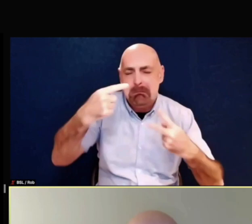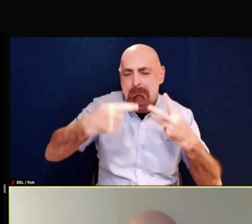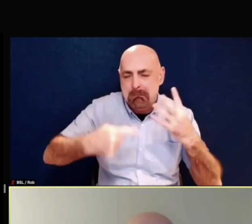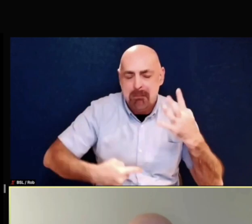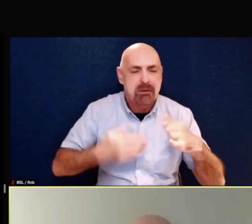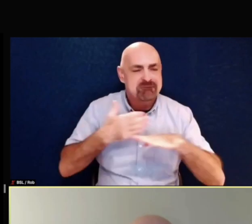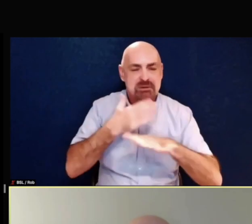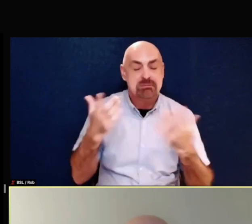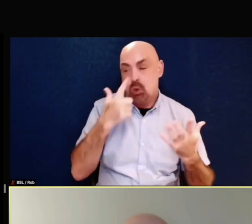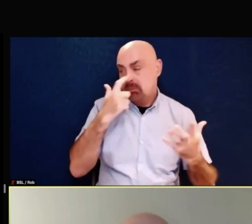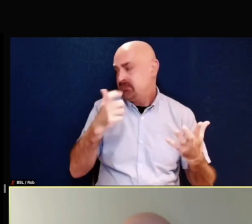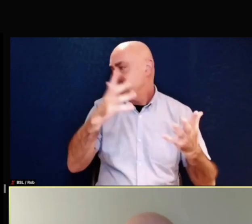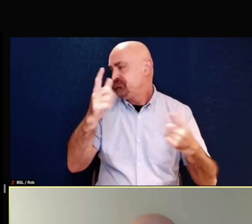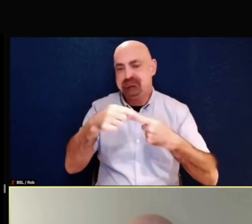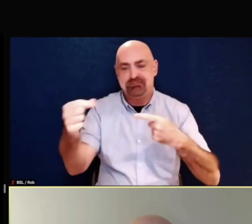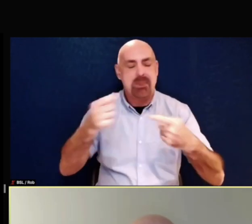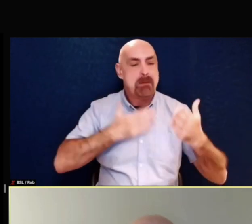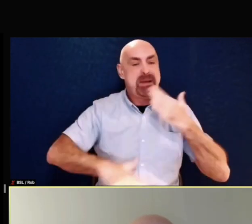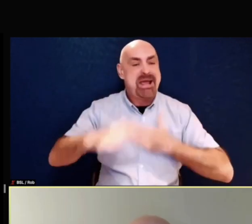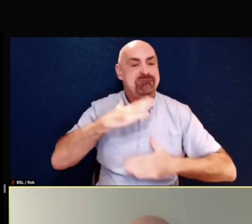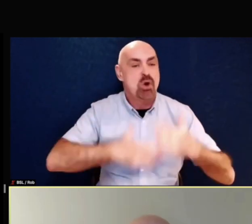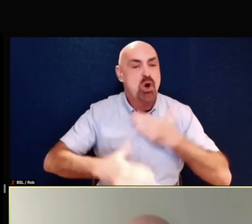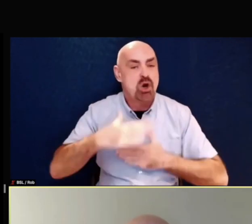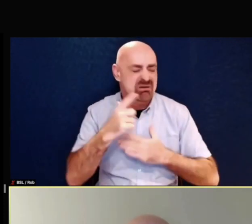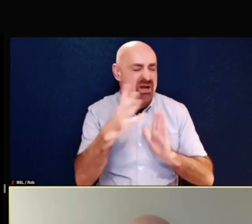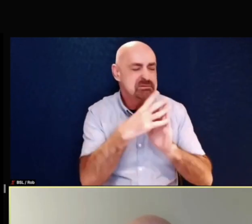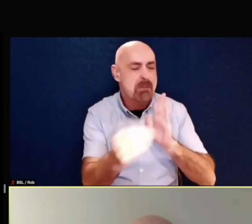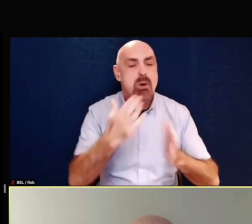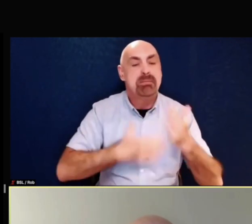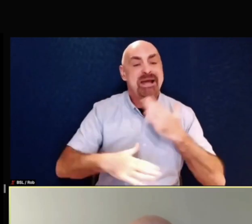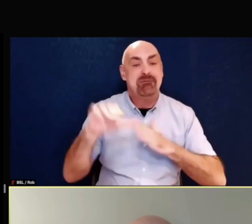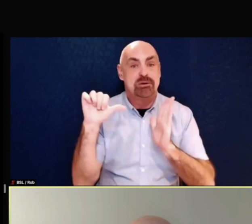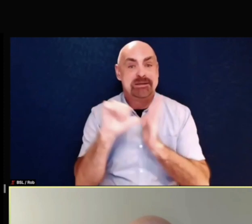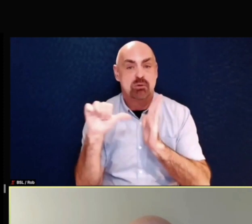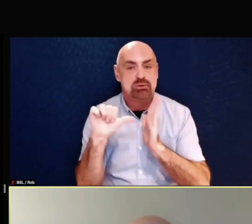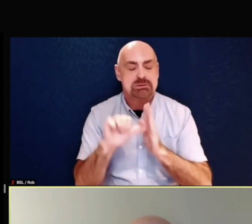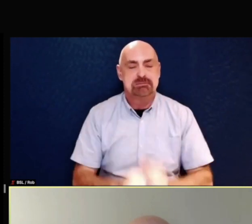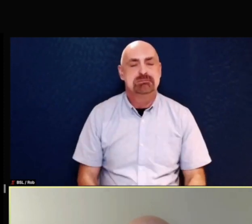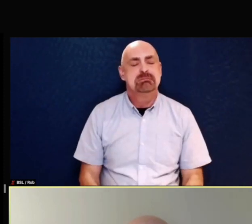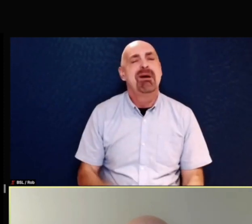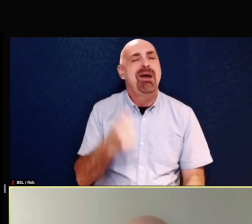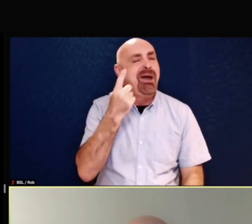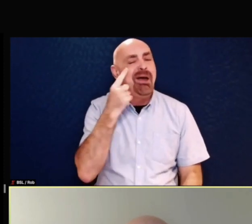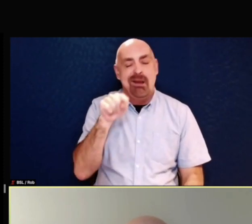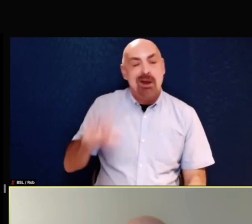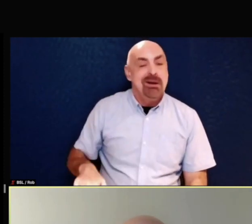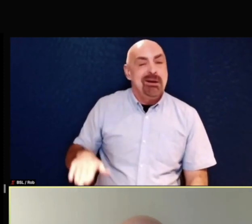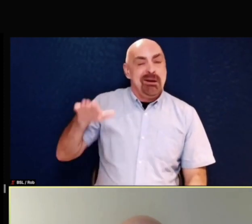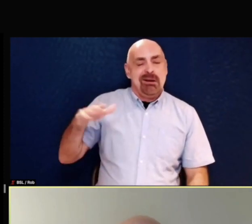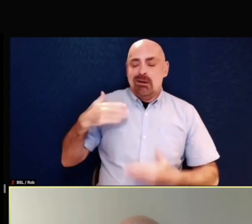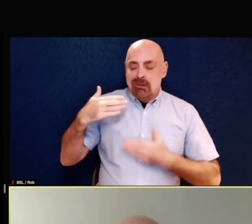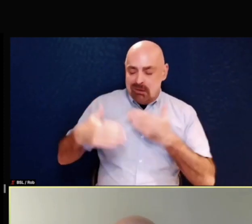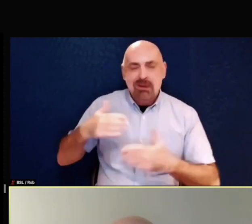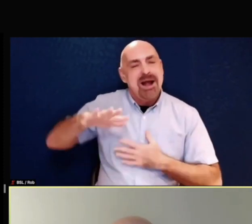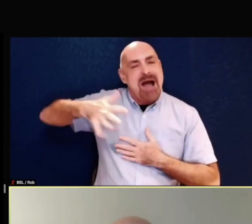Let's take behavior, or behavioral difficulties as one example, but it could be anything. Now, if a child is progressing at